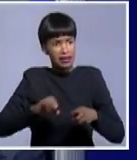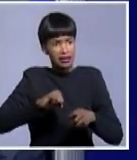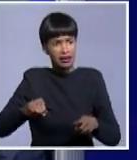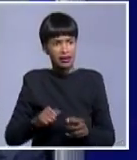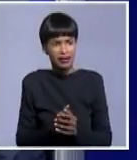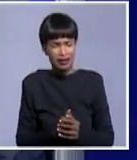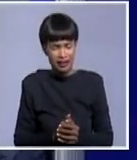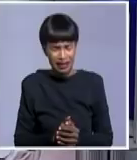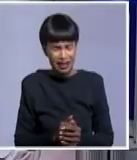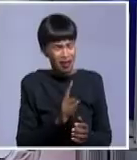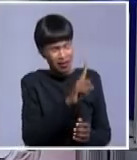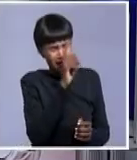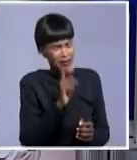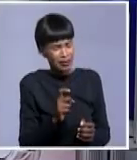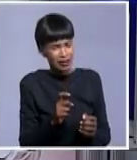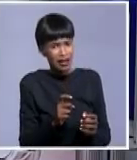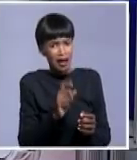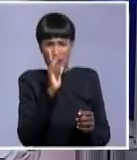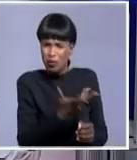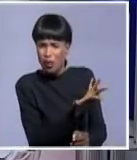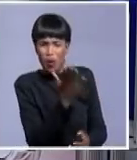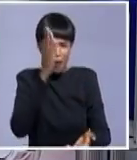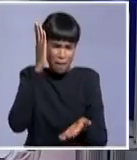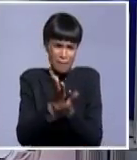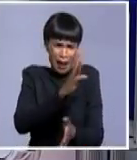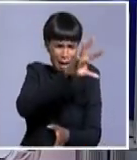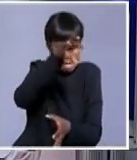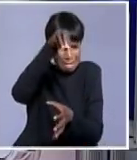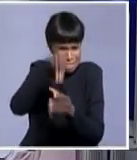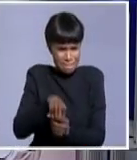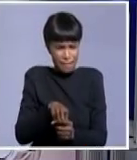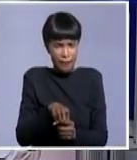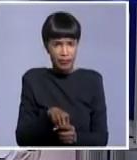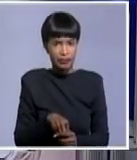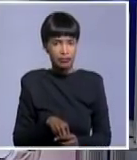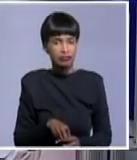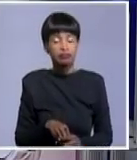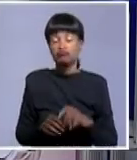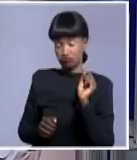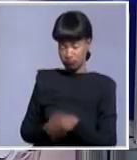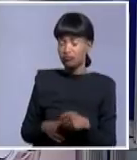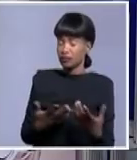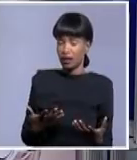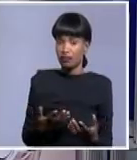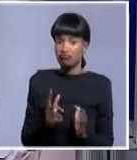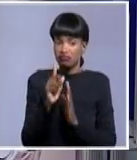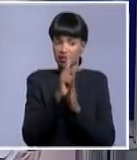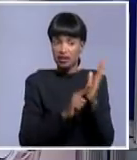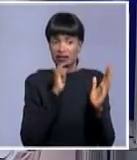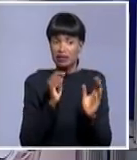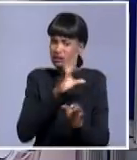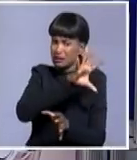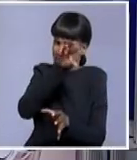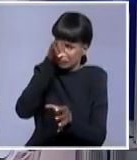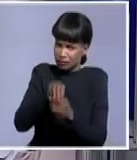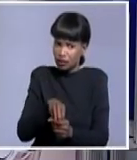Mr. Minister, that it is inclusive? Yes, I would say it is very inclusive because of